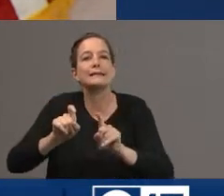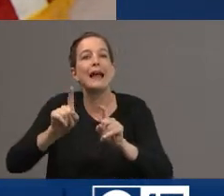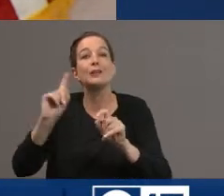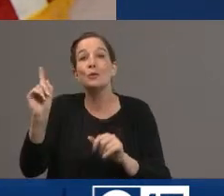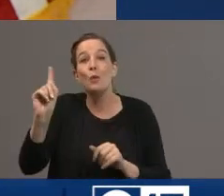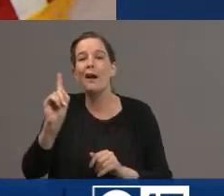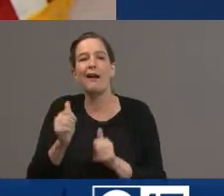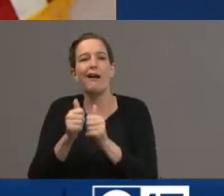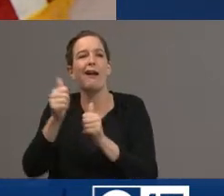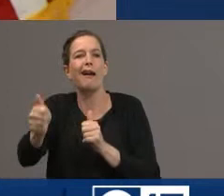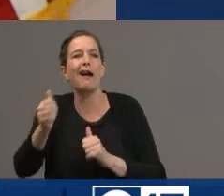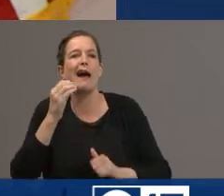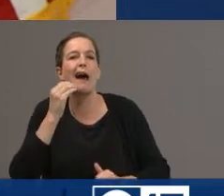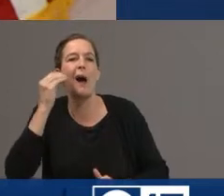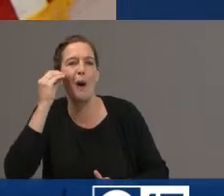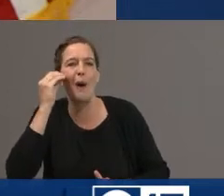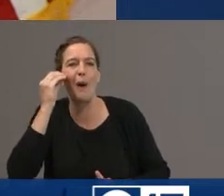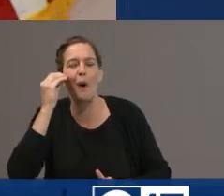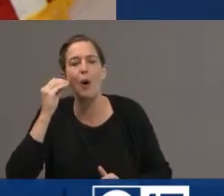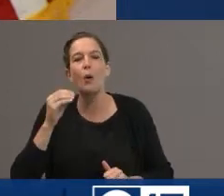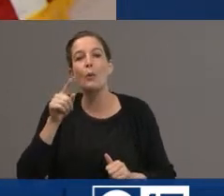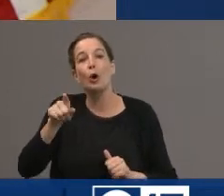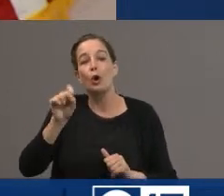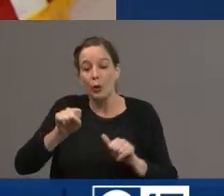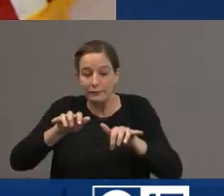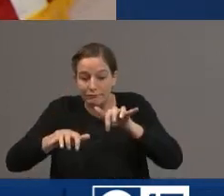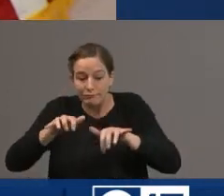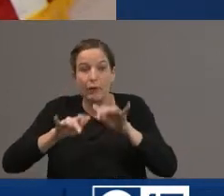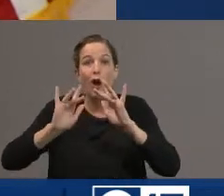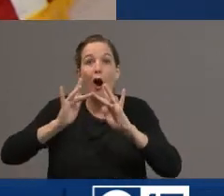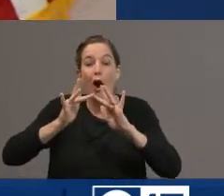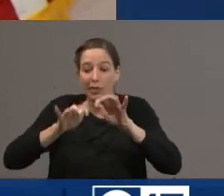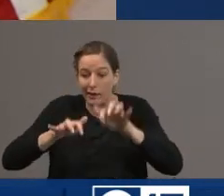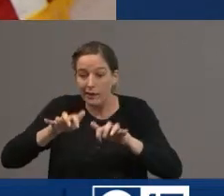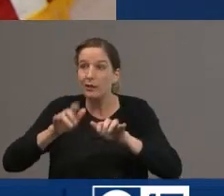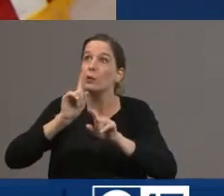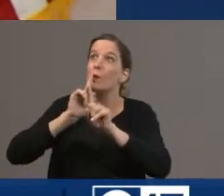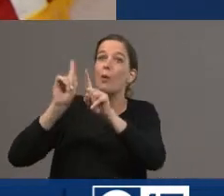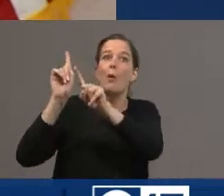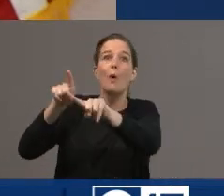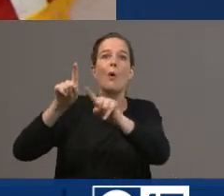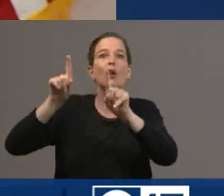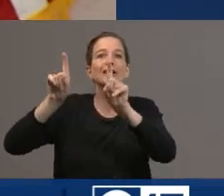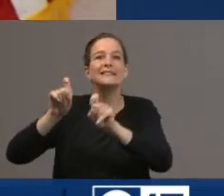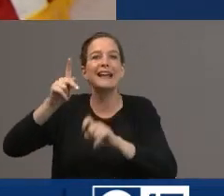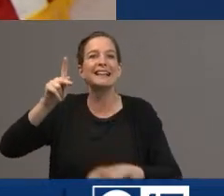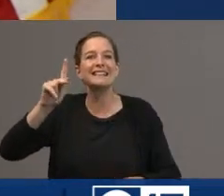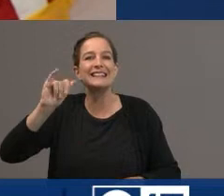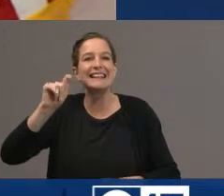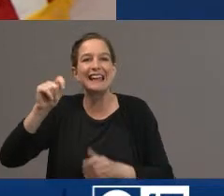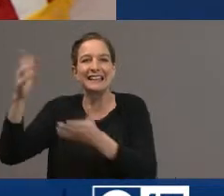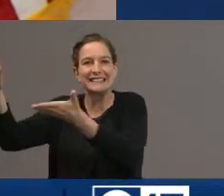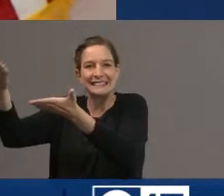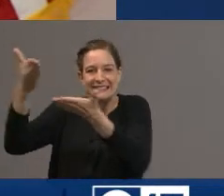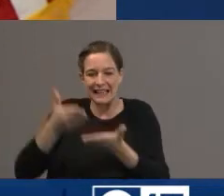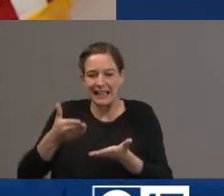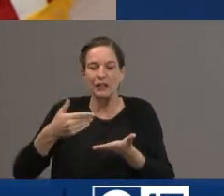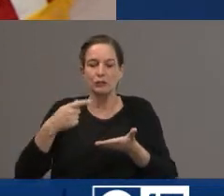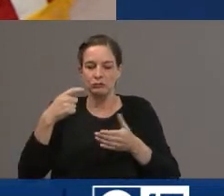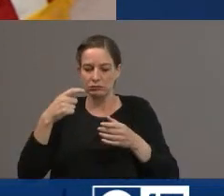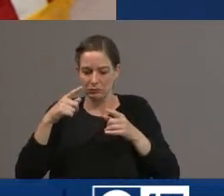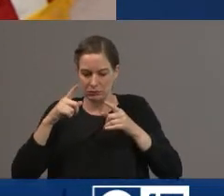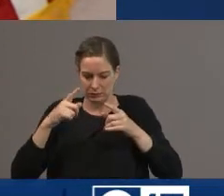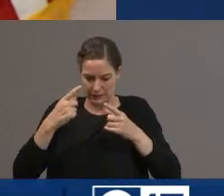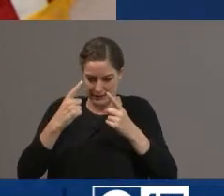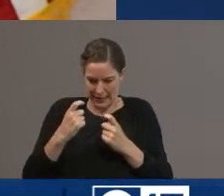where you can go online, you can request a kit get sent to your house, they can mail it, you do it at home, and